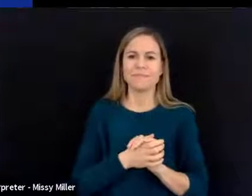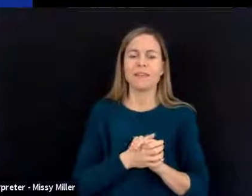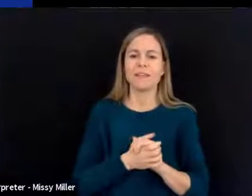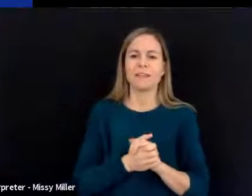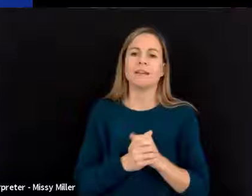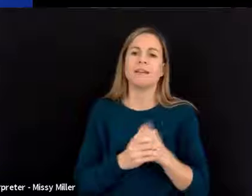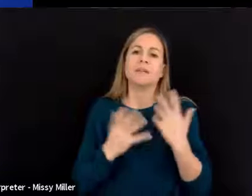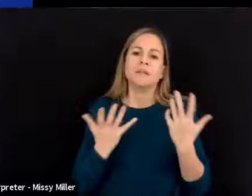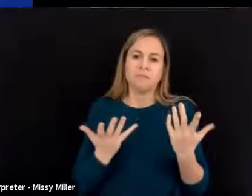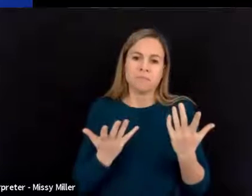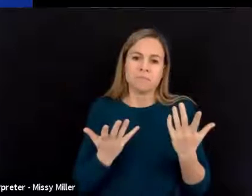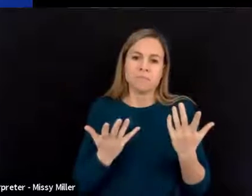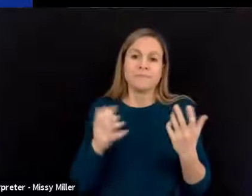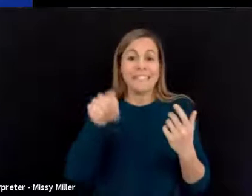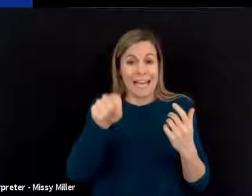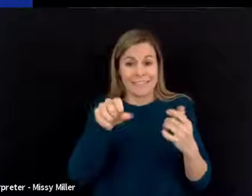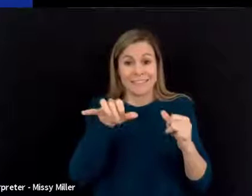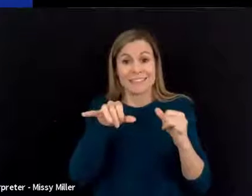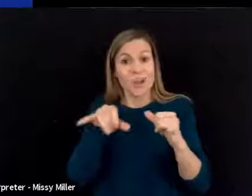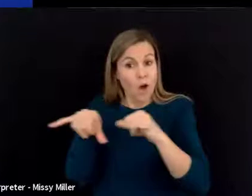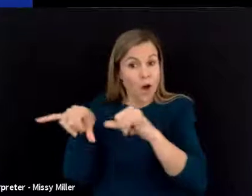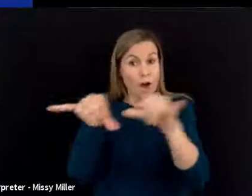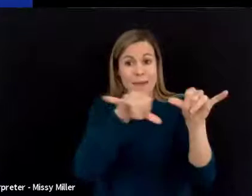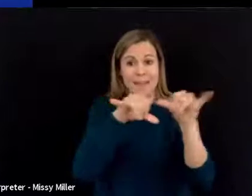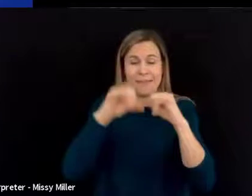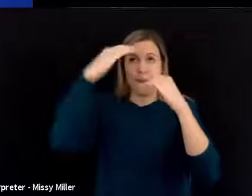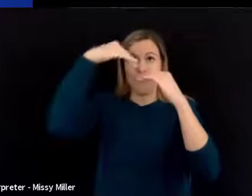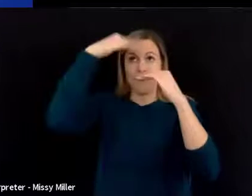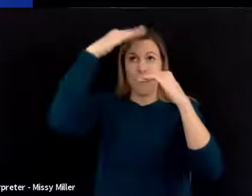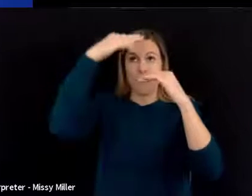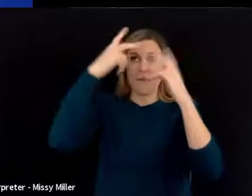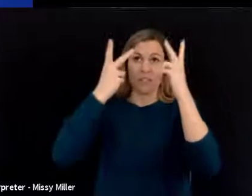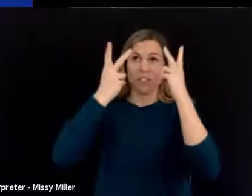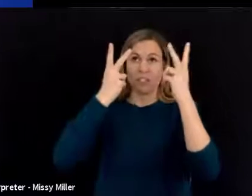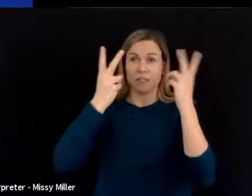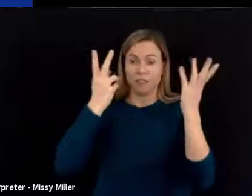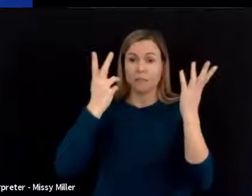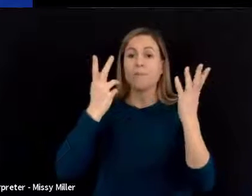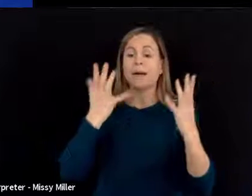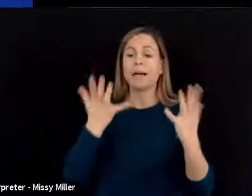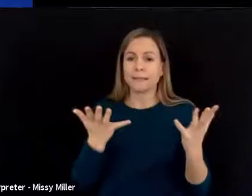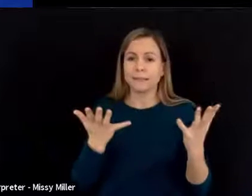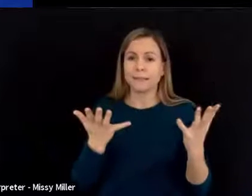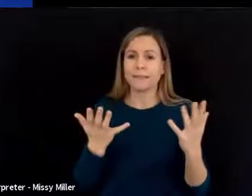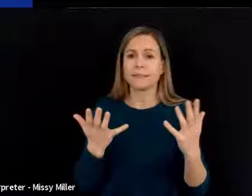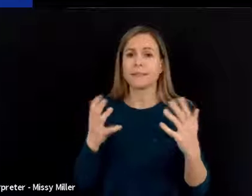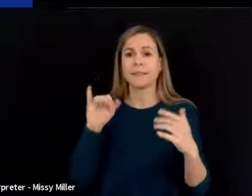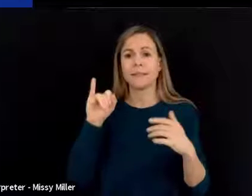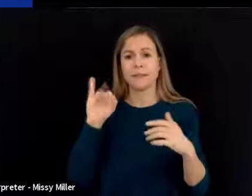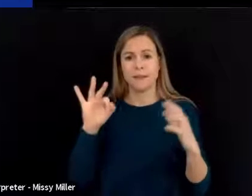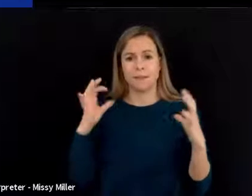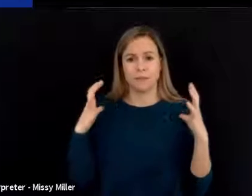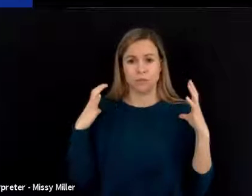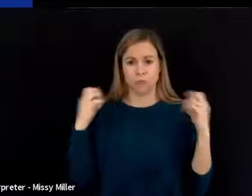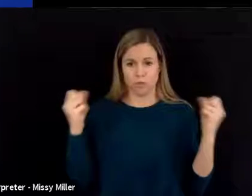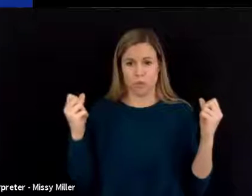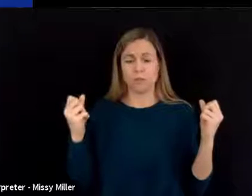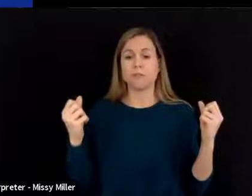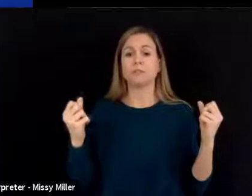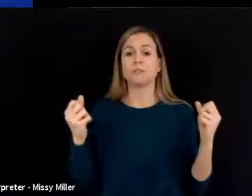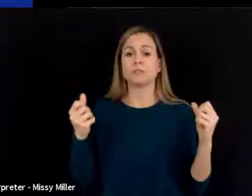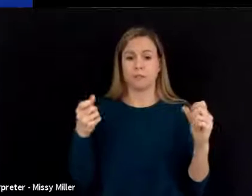although it is very, very, very common, it is most common that if individuals with Charge have a vision